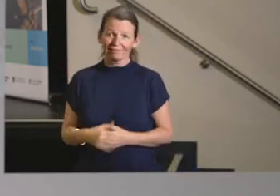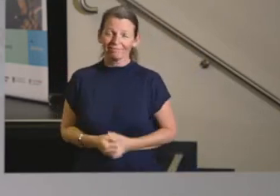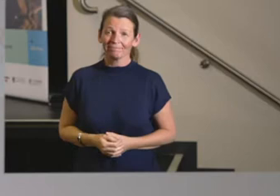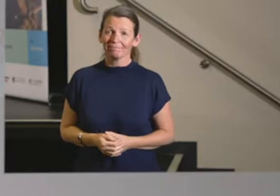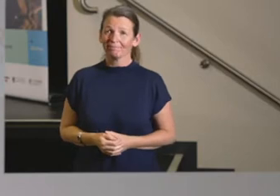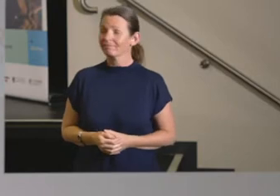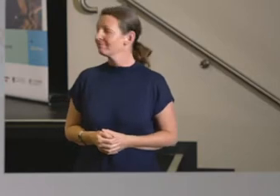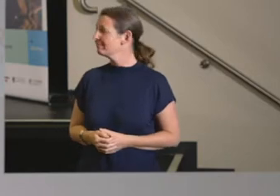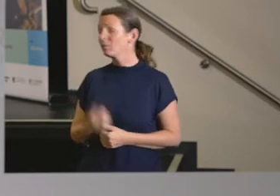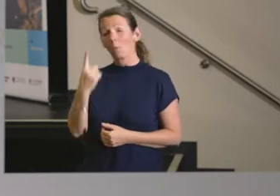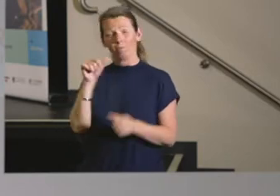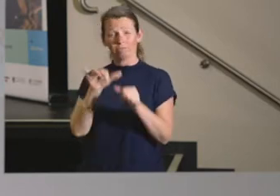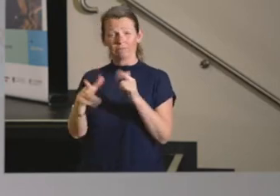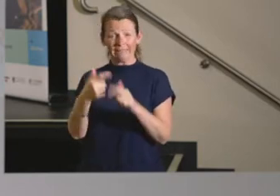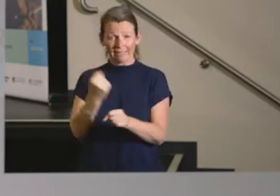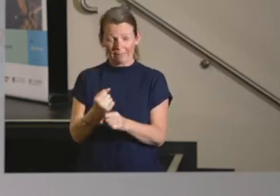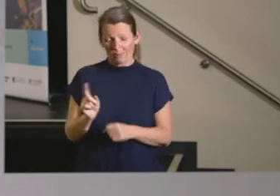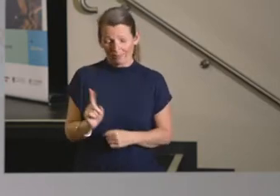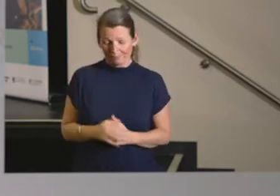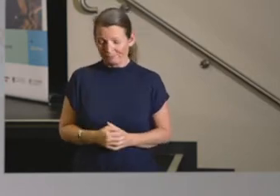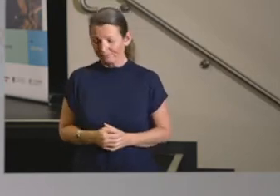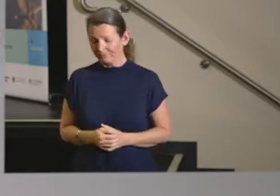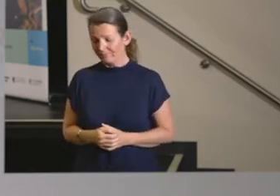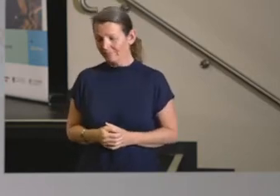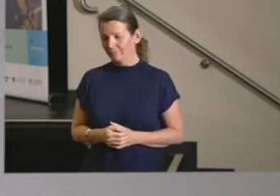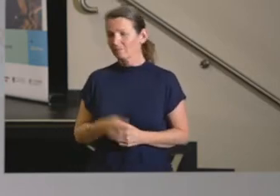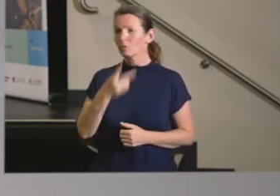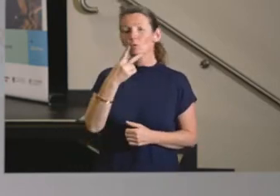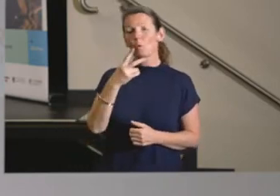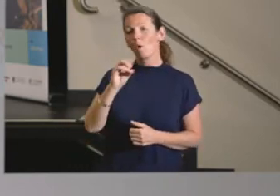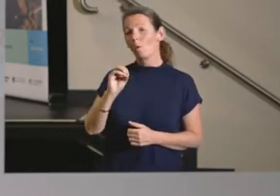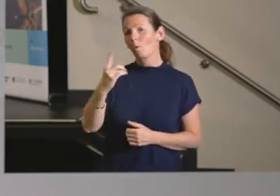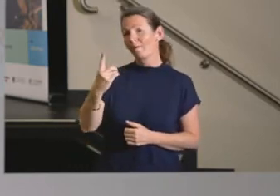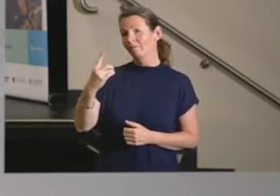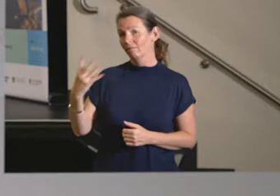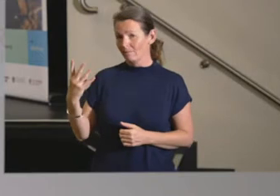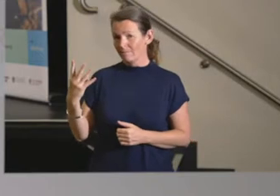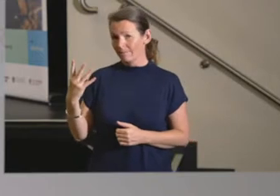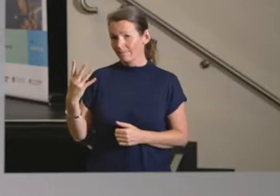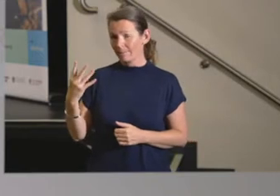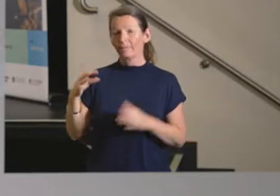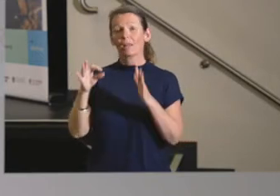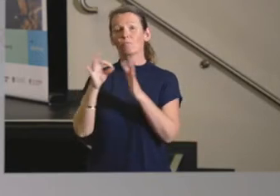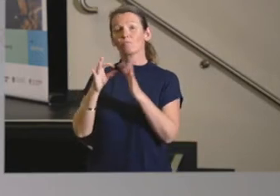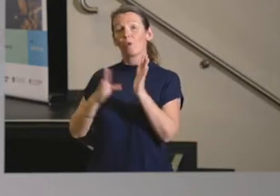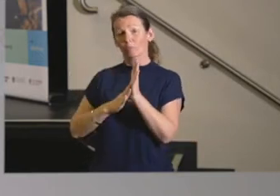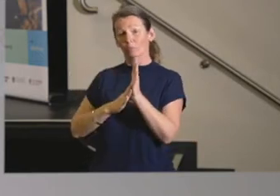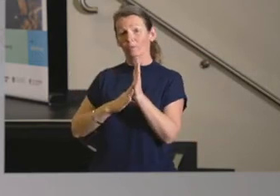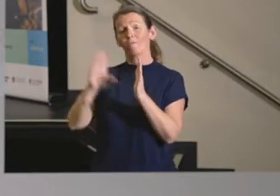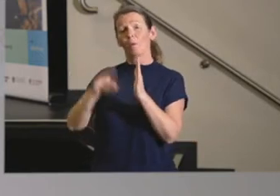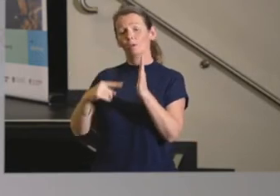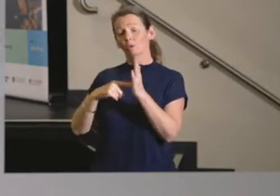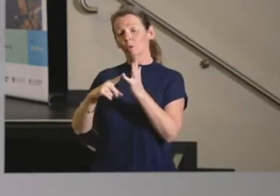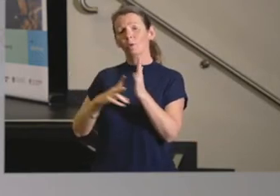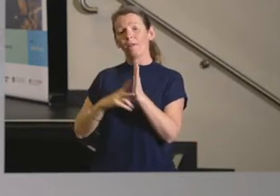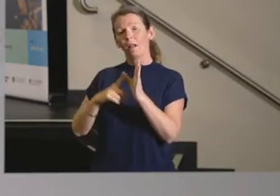One really great example of that is in 2014, when the Prime Minister of Tuvalu, the Honorable